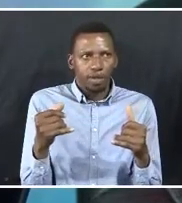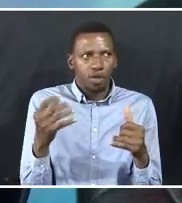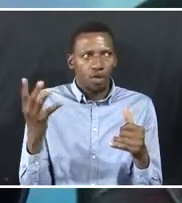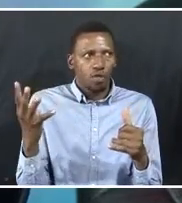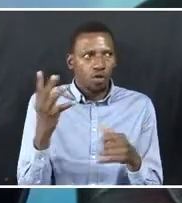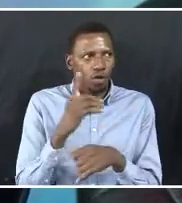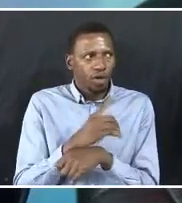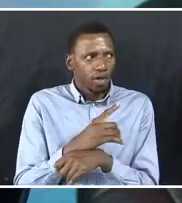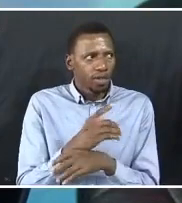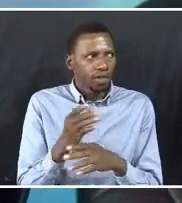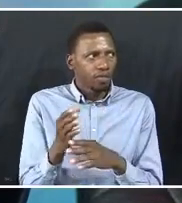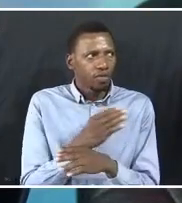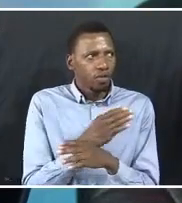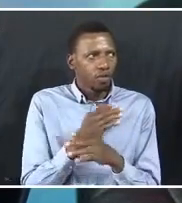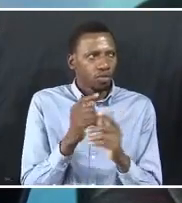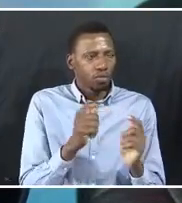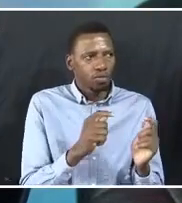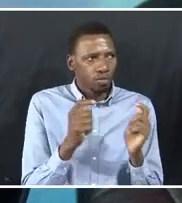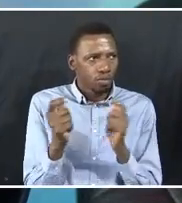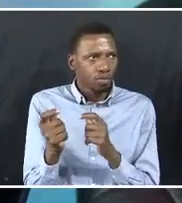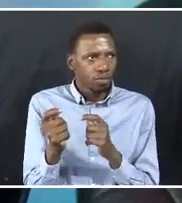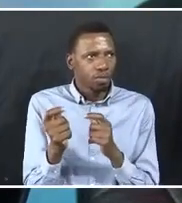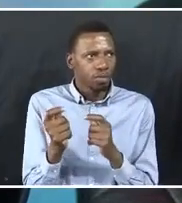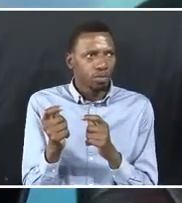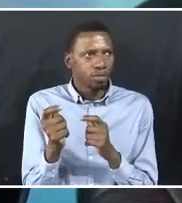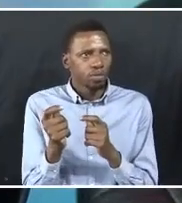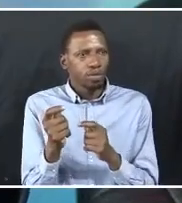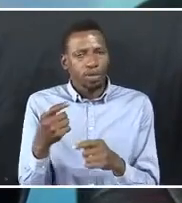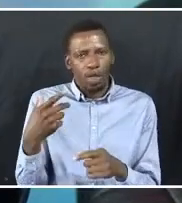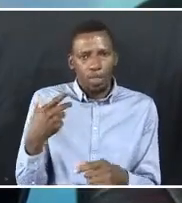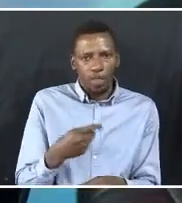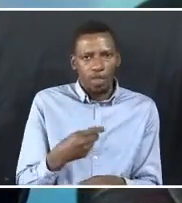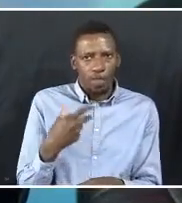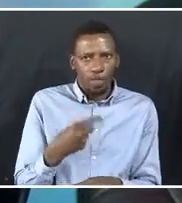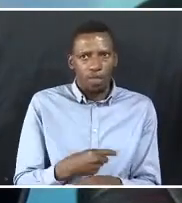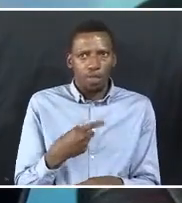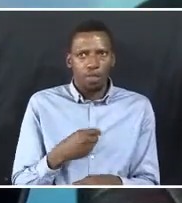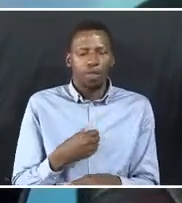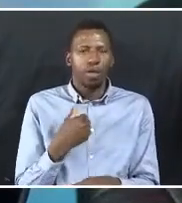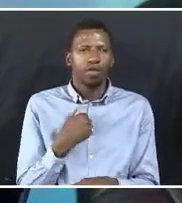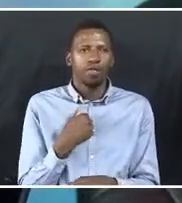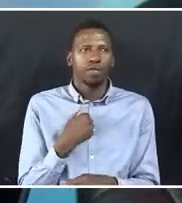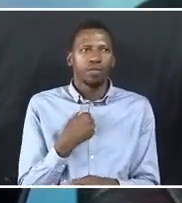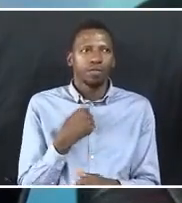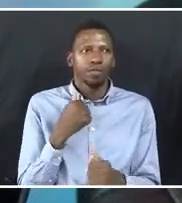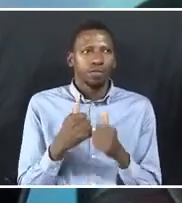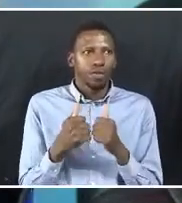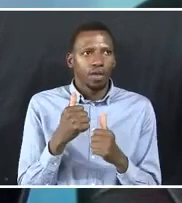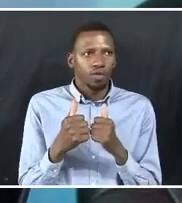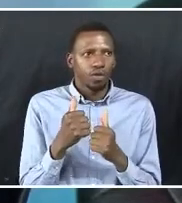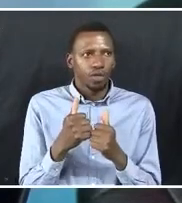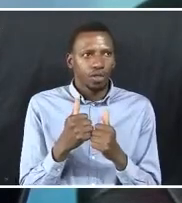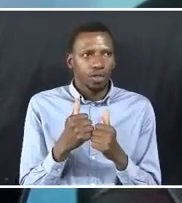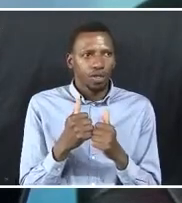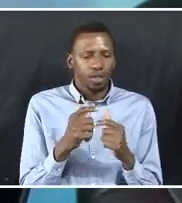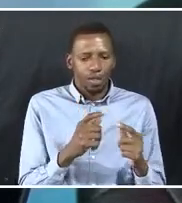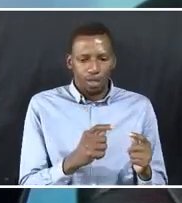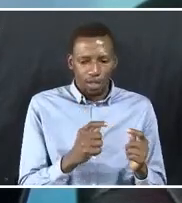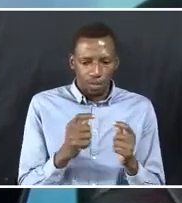the transplant. He's injected some injections. that transports the bone